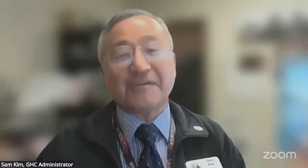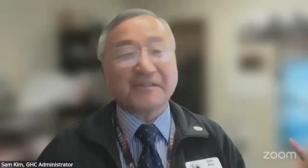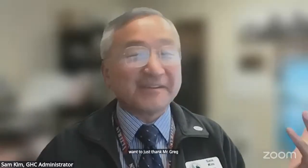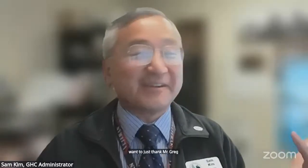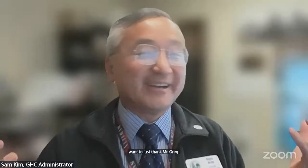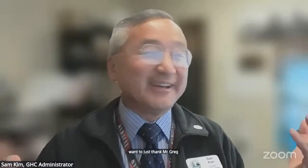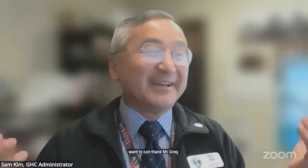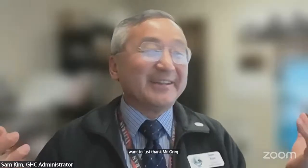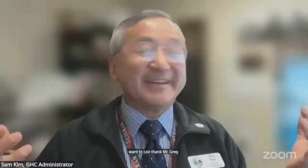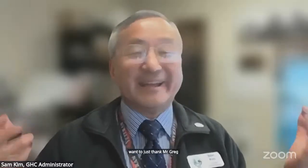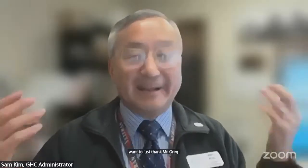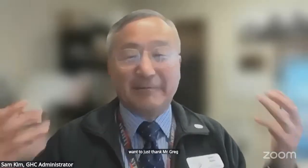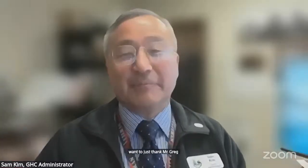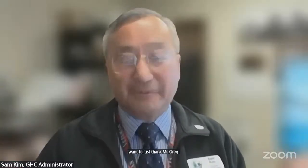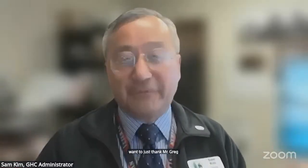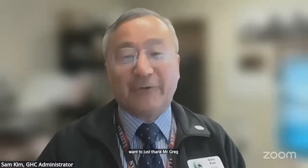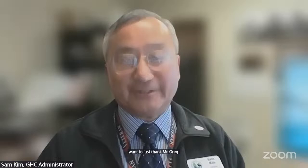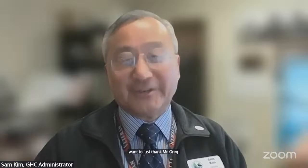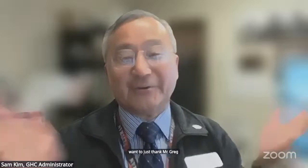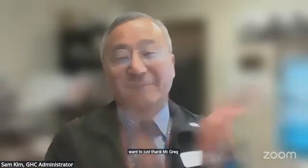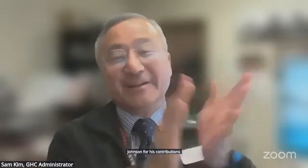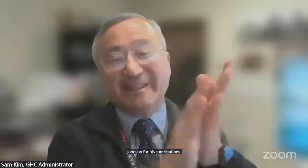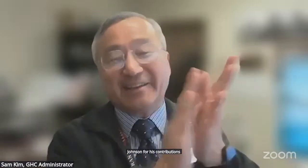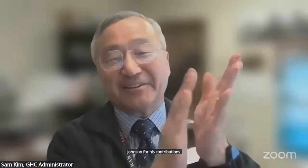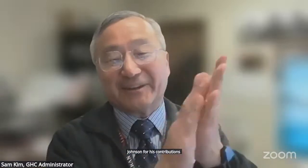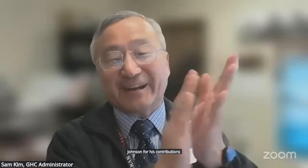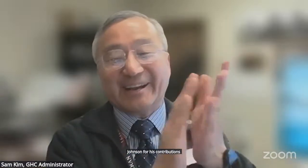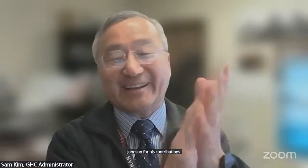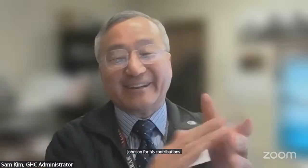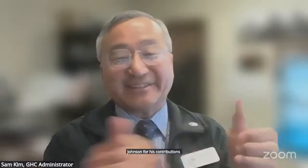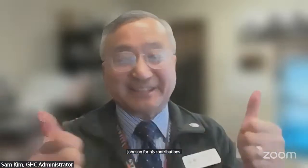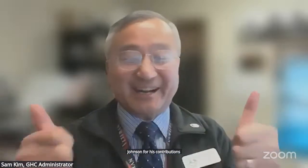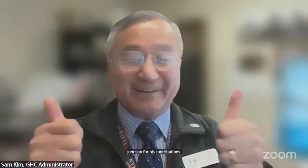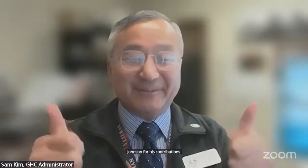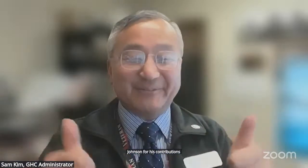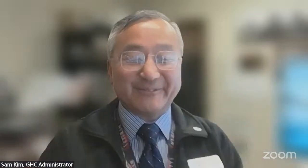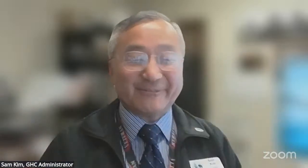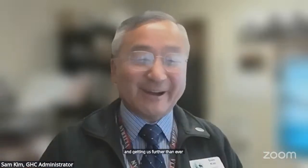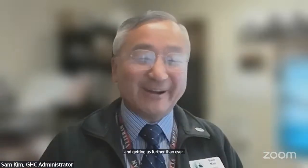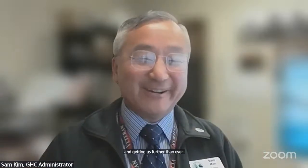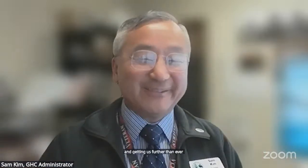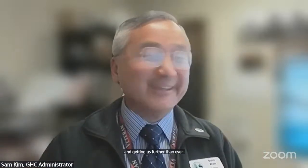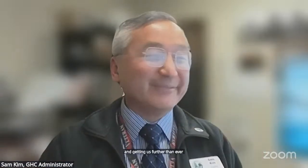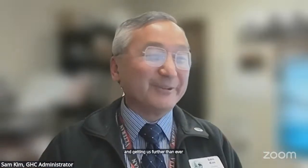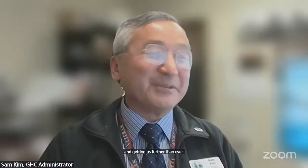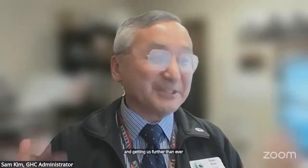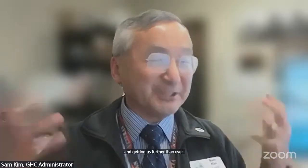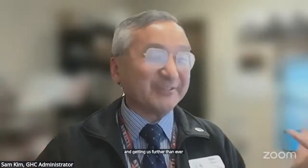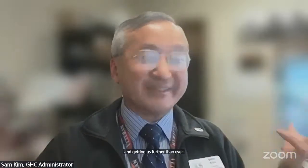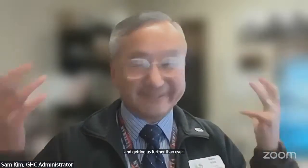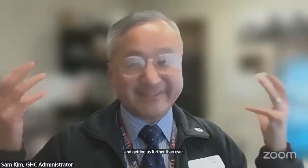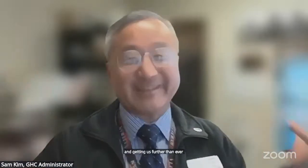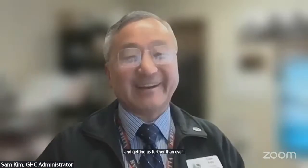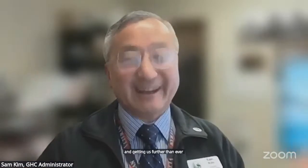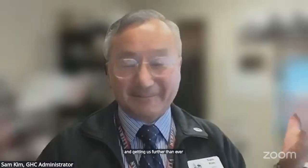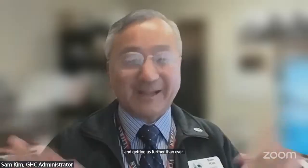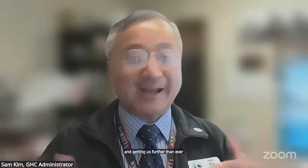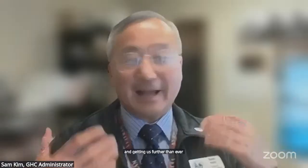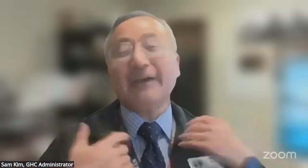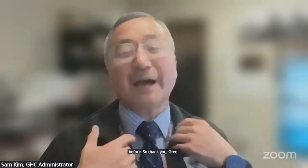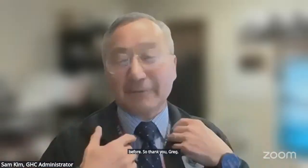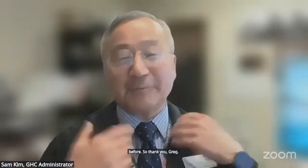us further than ever before. So thank you, Greg. Great job. Whoa, we'll miss you.